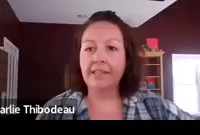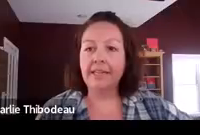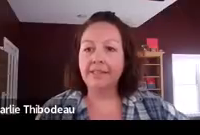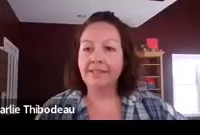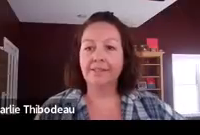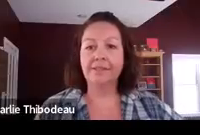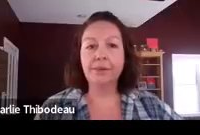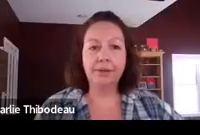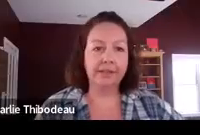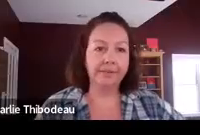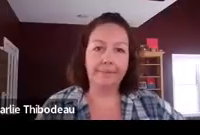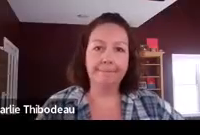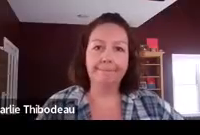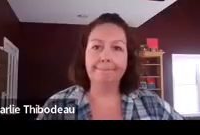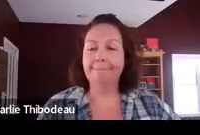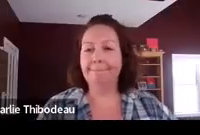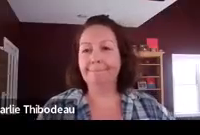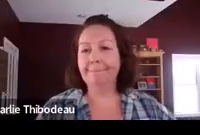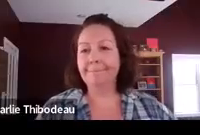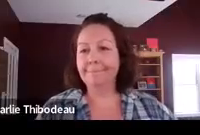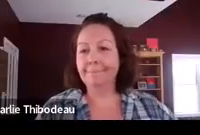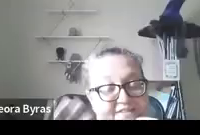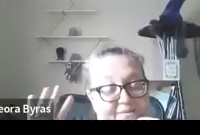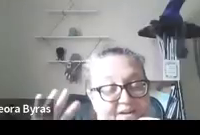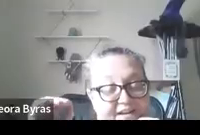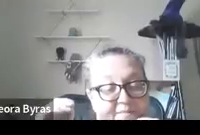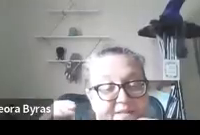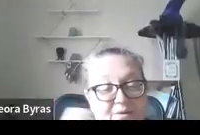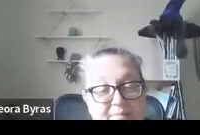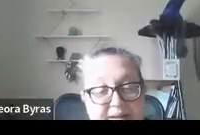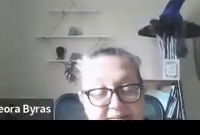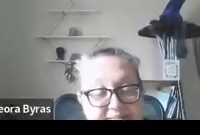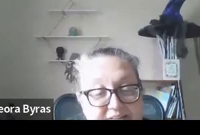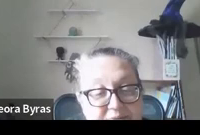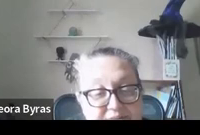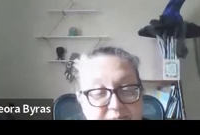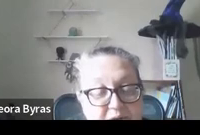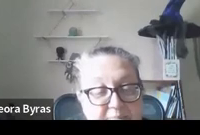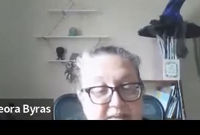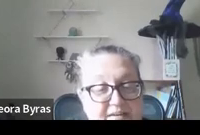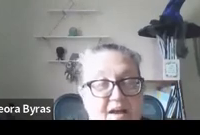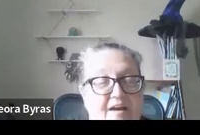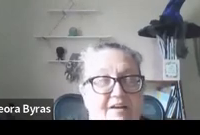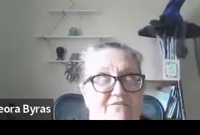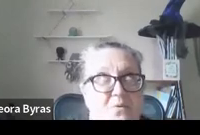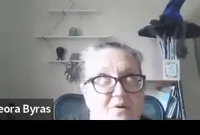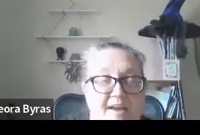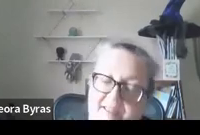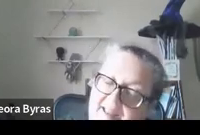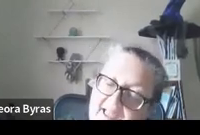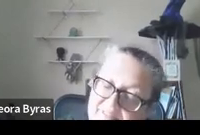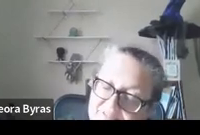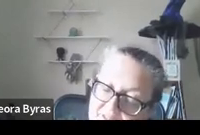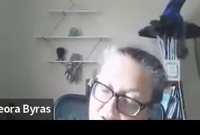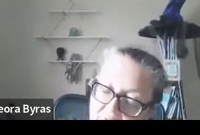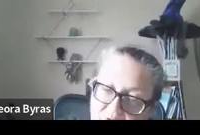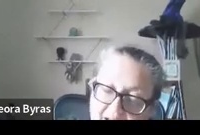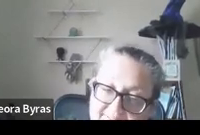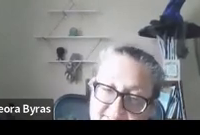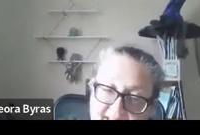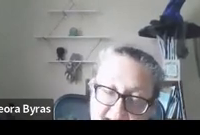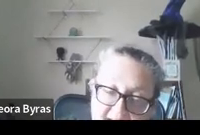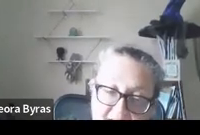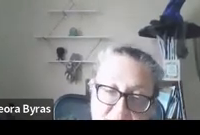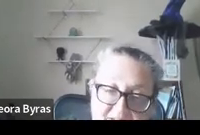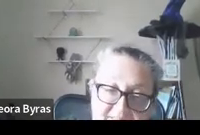All right, and Leora. Hi, everyone. I'm Leora Byrus. I joined the department 4.5 years ago. And